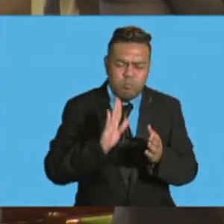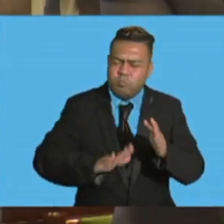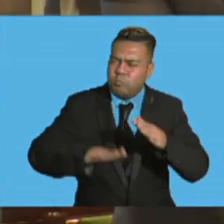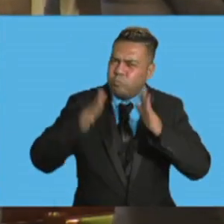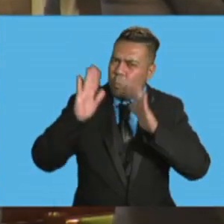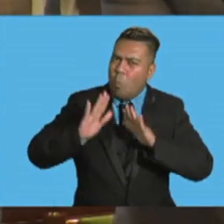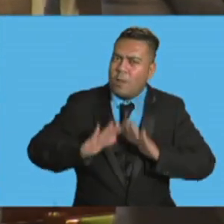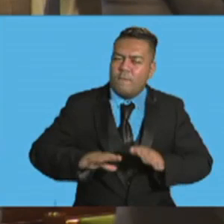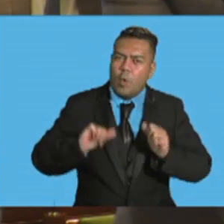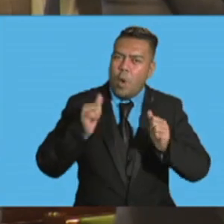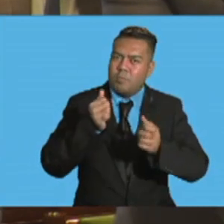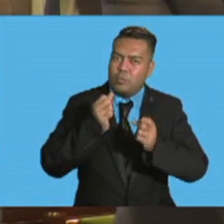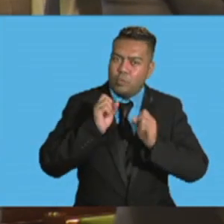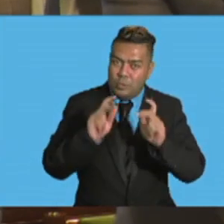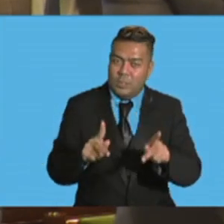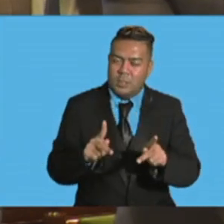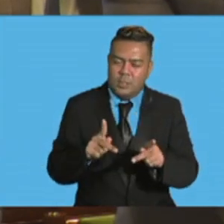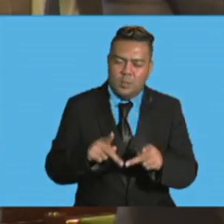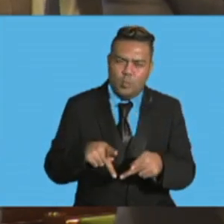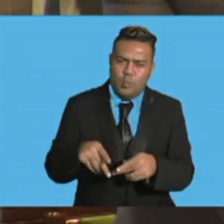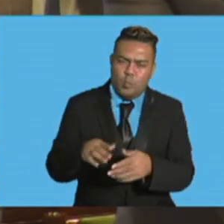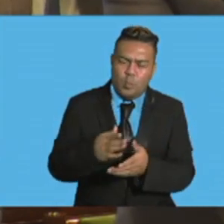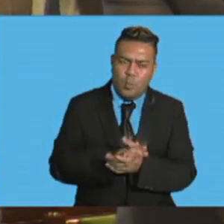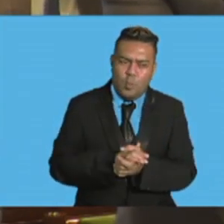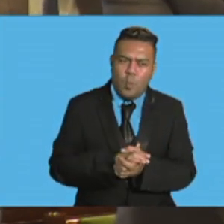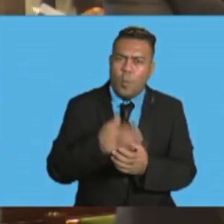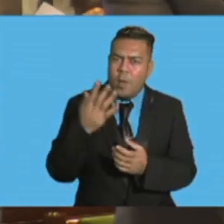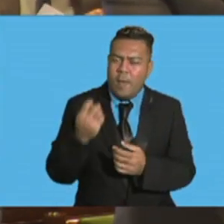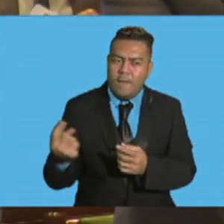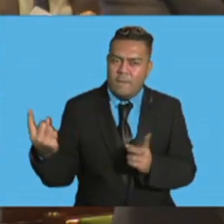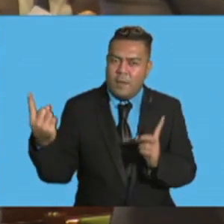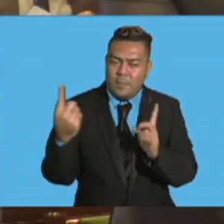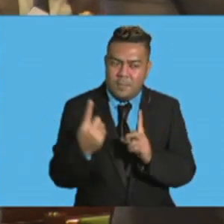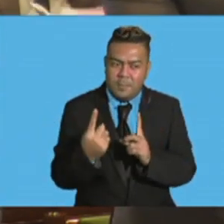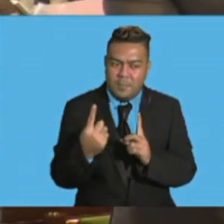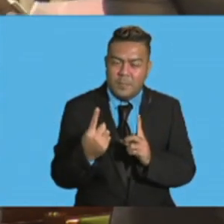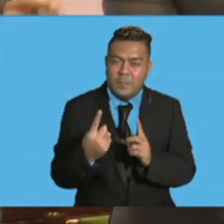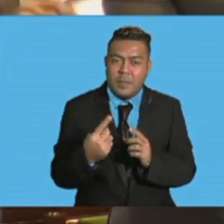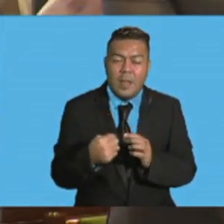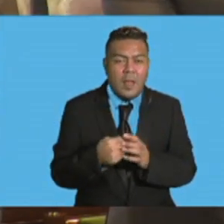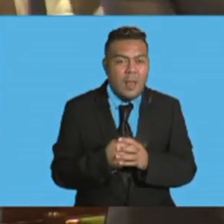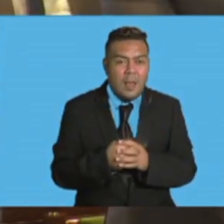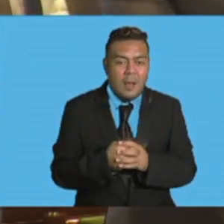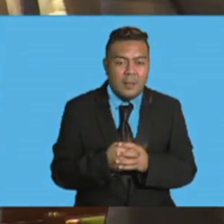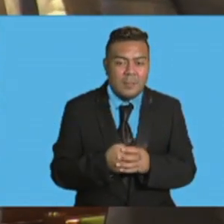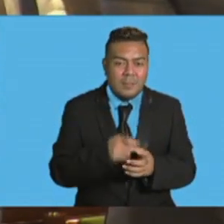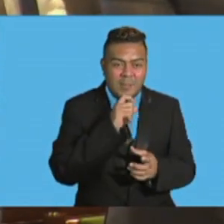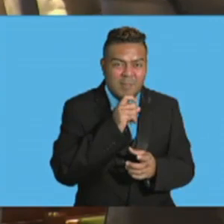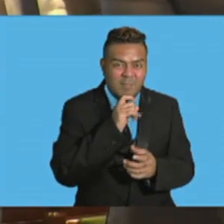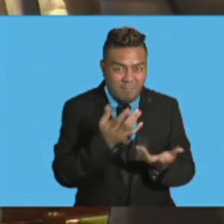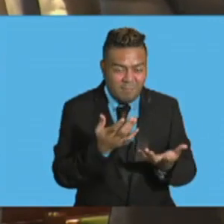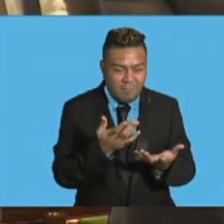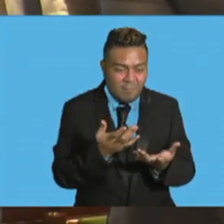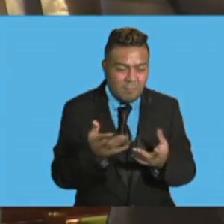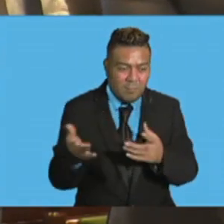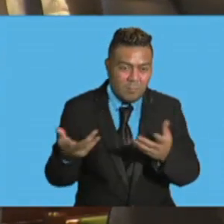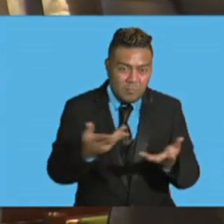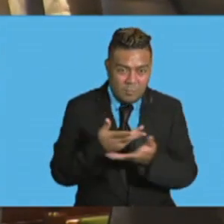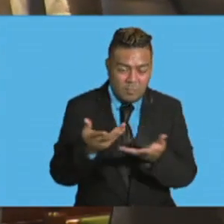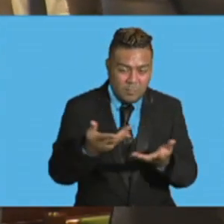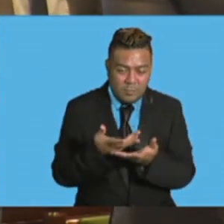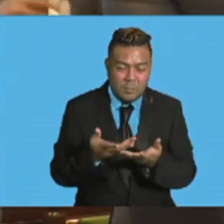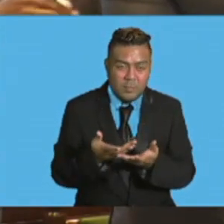where we had a host country reception at the Intercontinental, again which was lauded as one of the